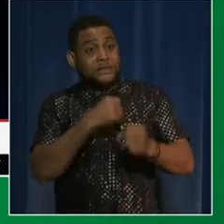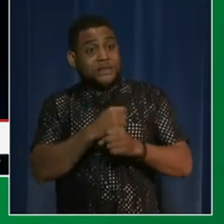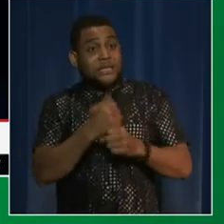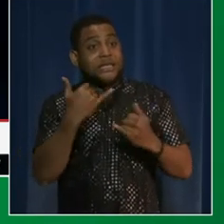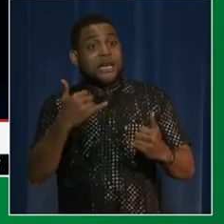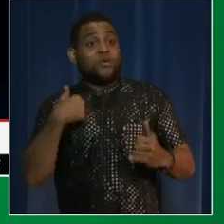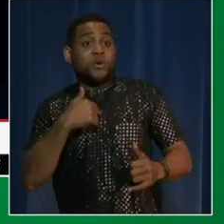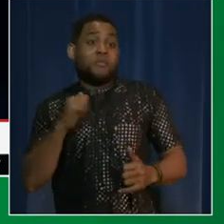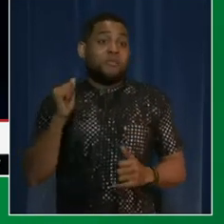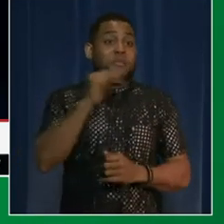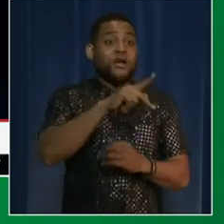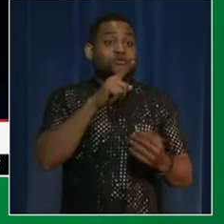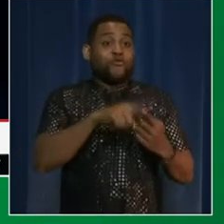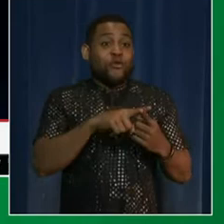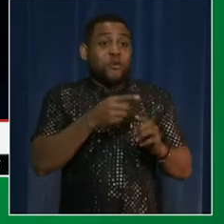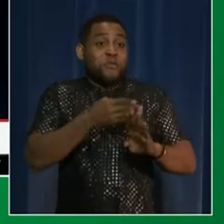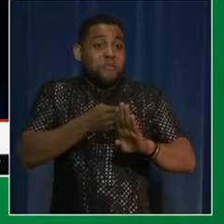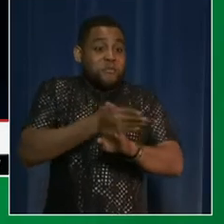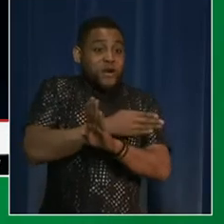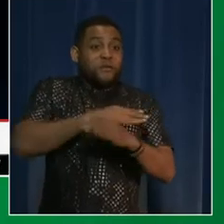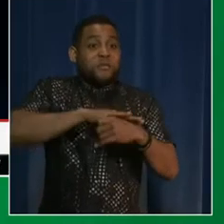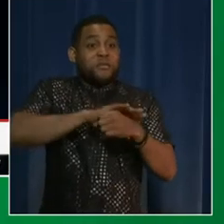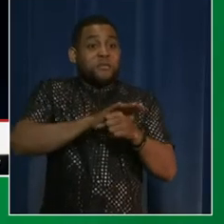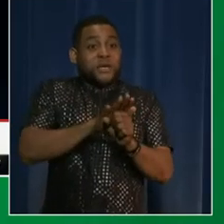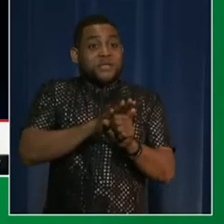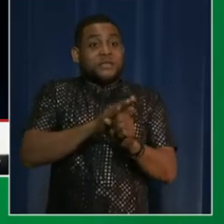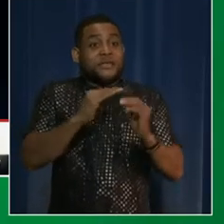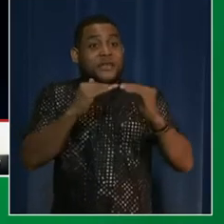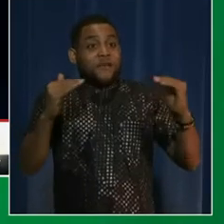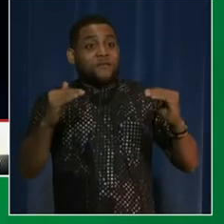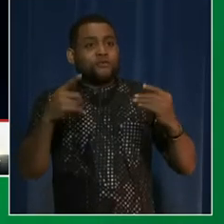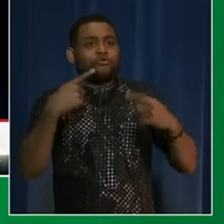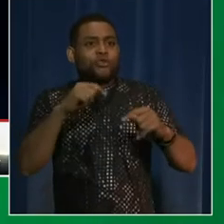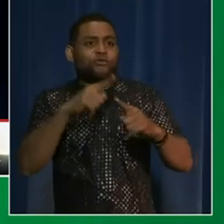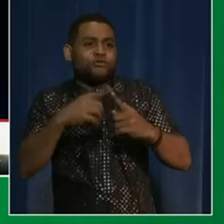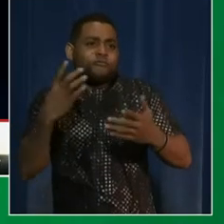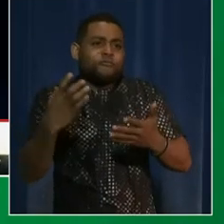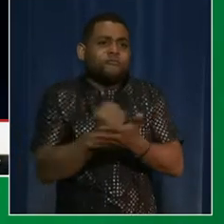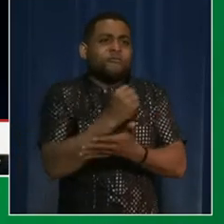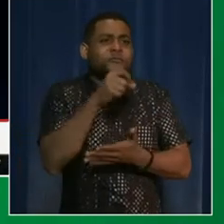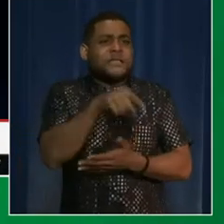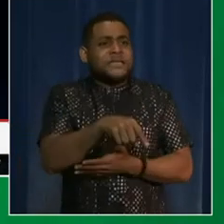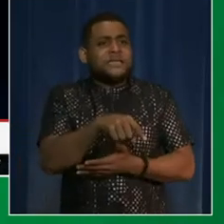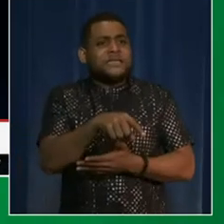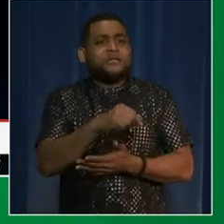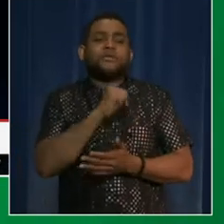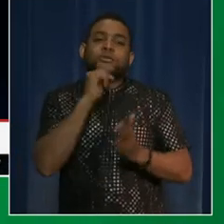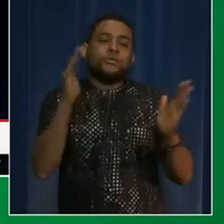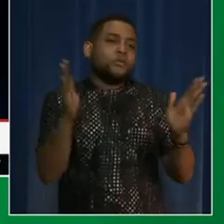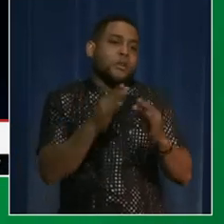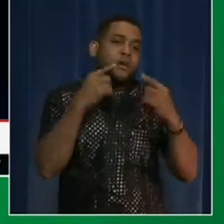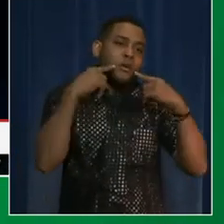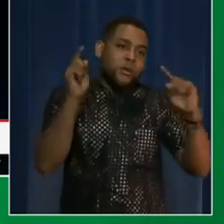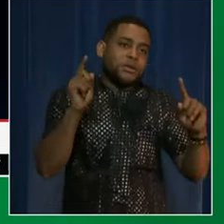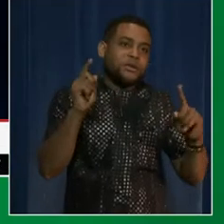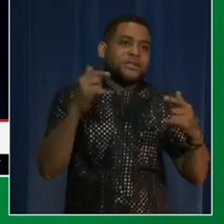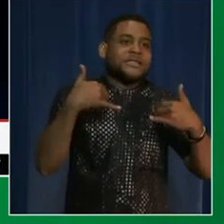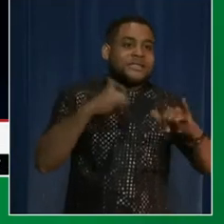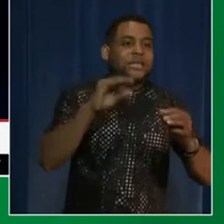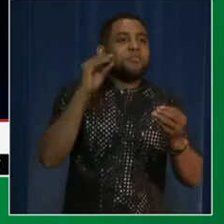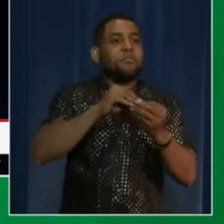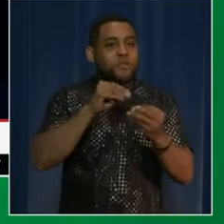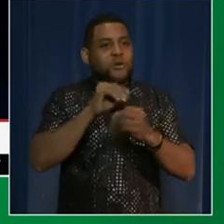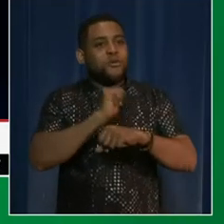huge. Reaching this point is no small accomplishment, yet we still have some way to go because our recovery is